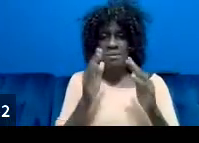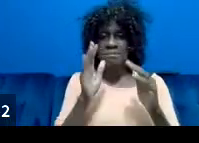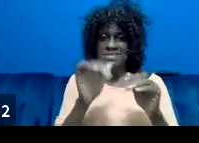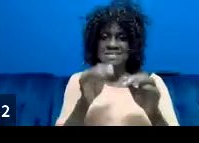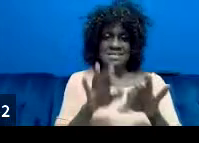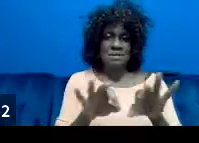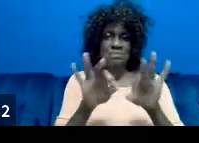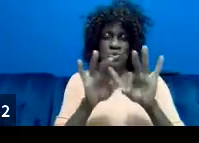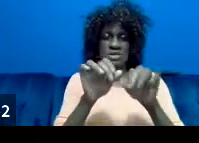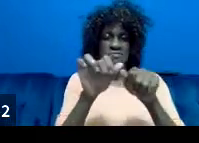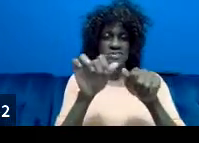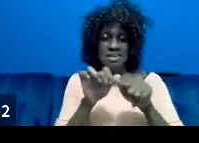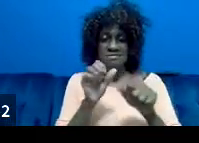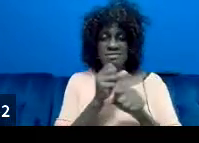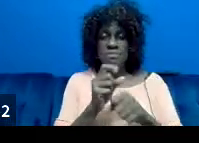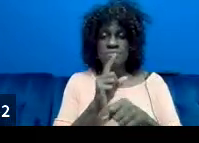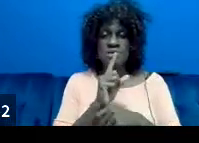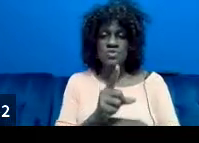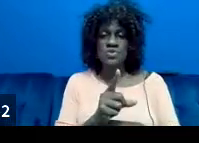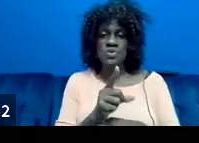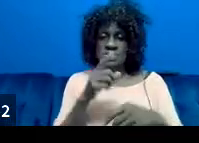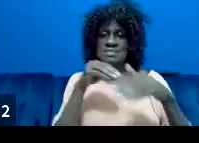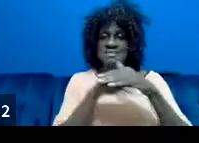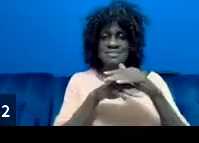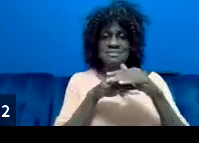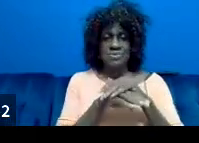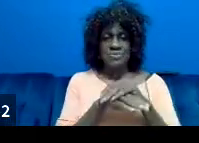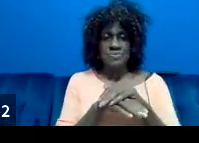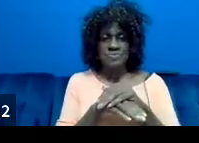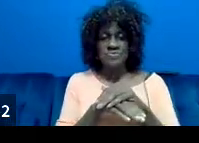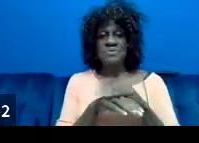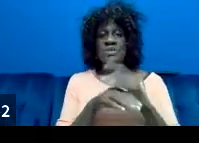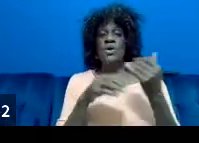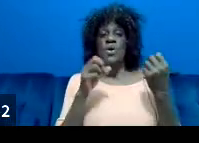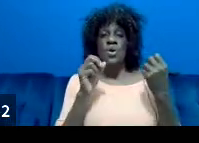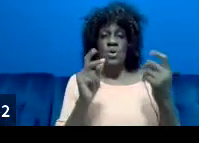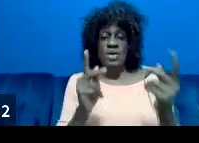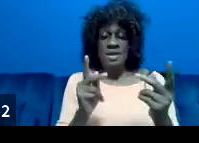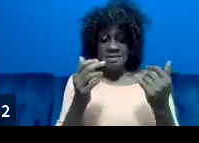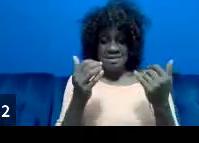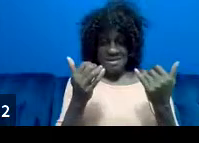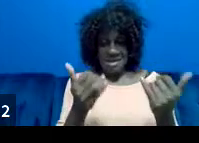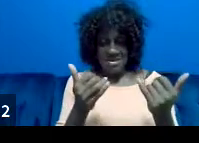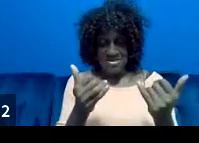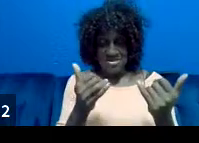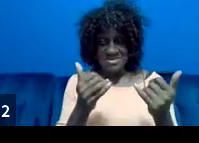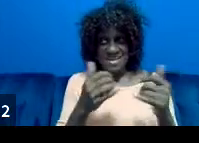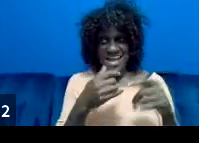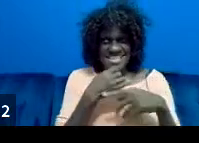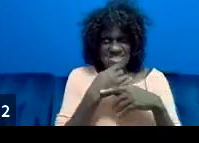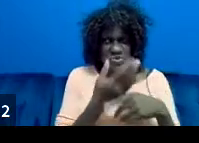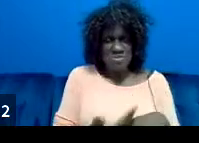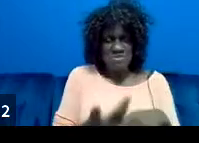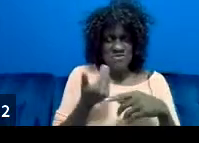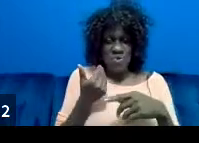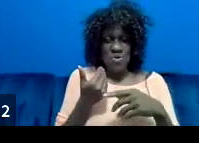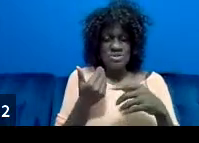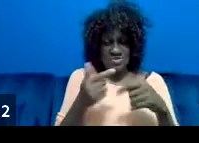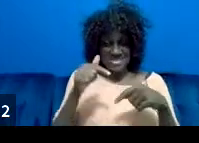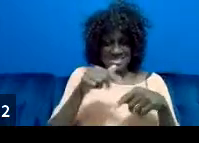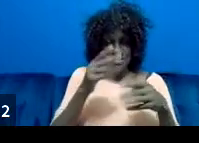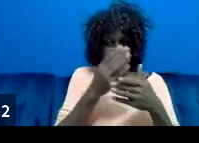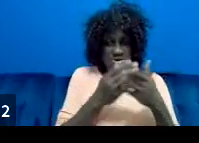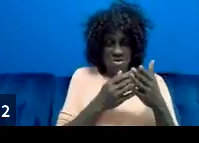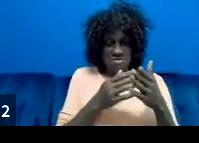important of an area to make sure that's accessible. And with that, I said right before we came on here to the Q&A part